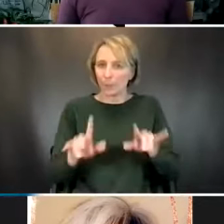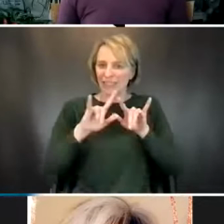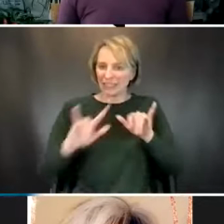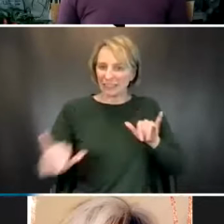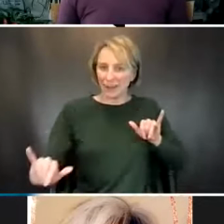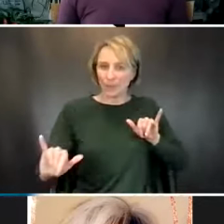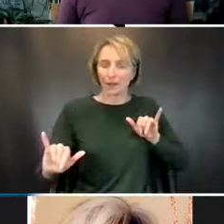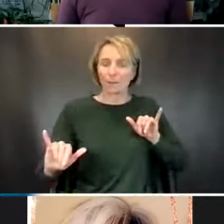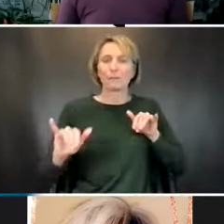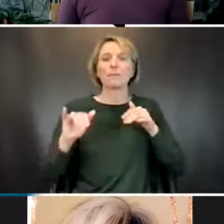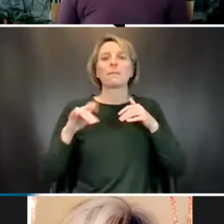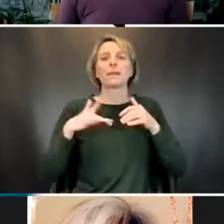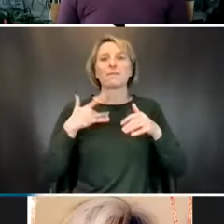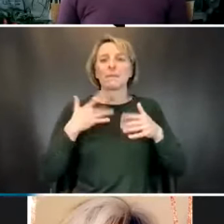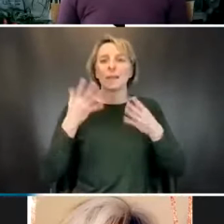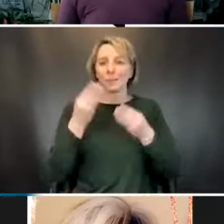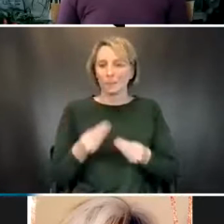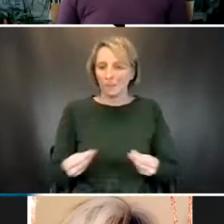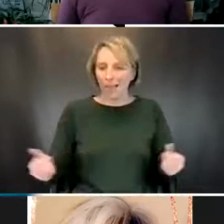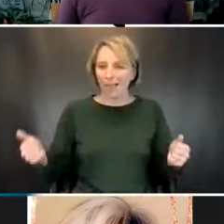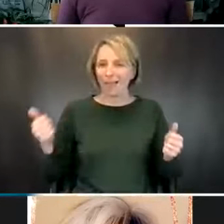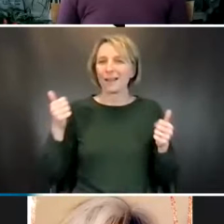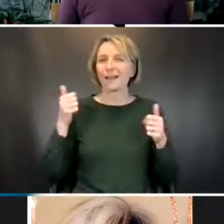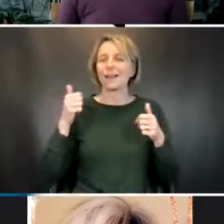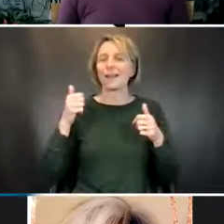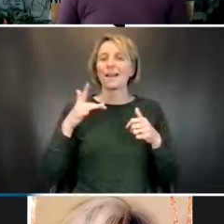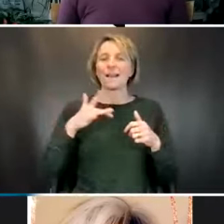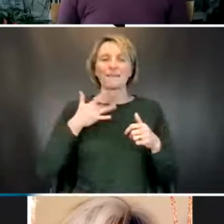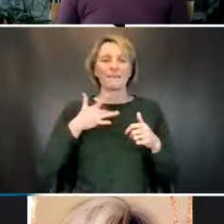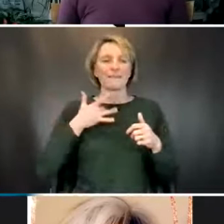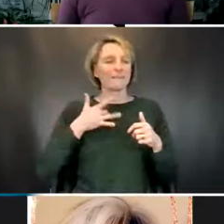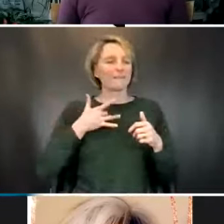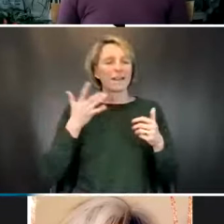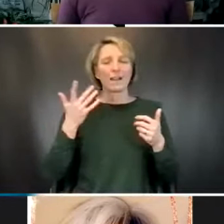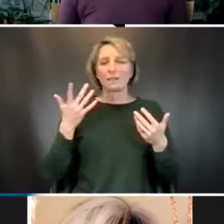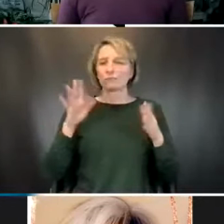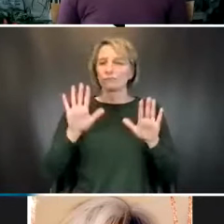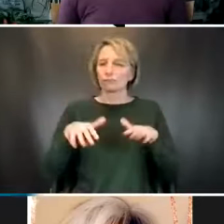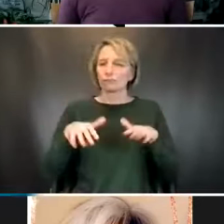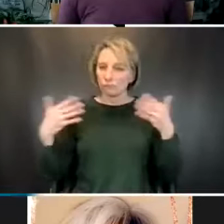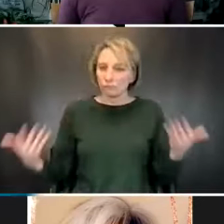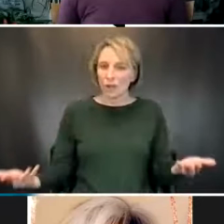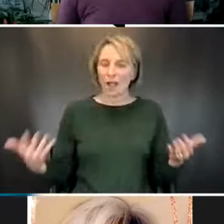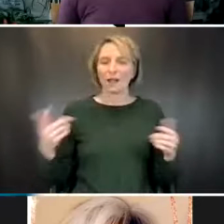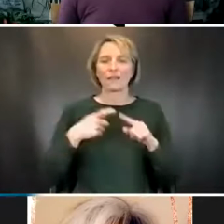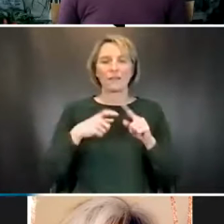just feel it melt, that tightness just melt out of your feet.